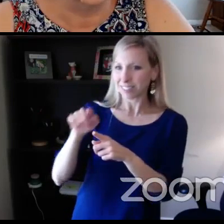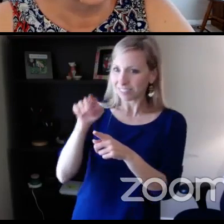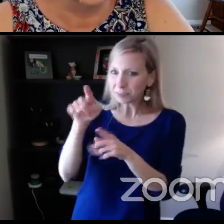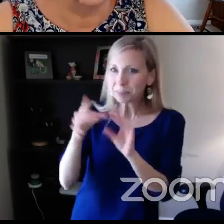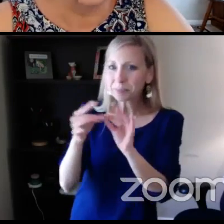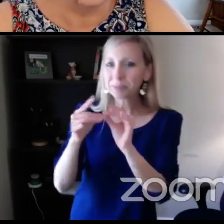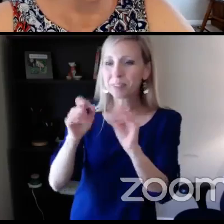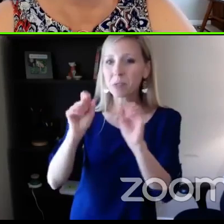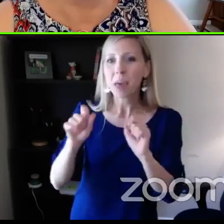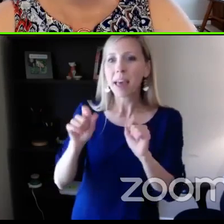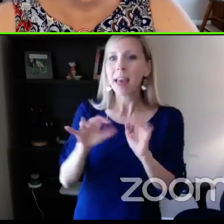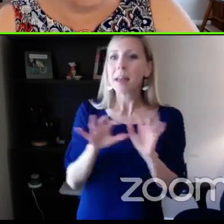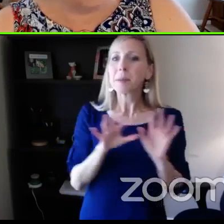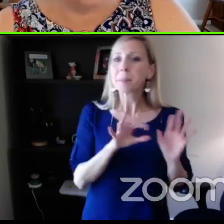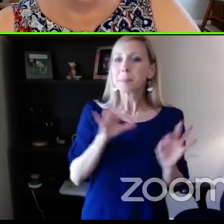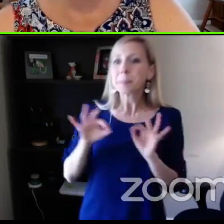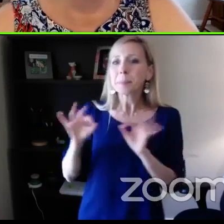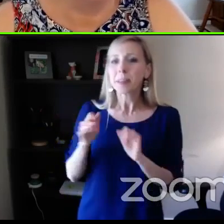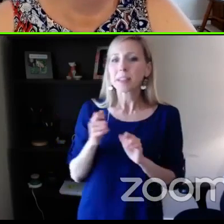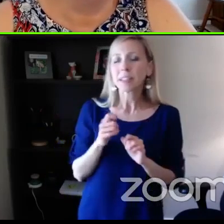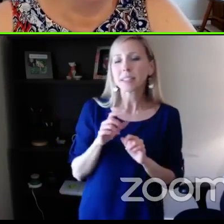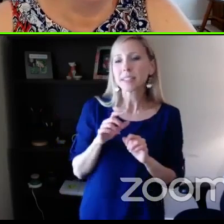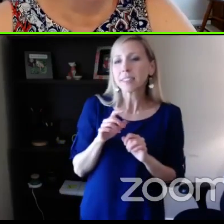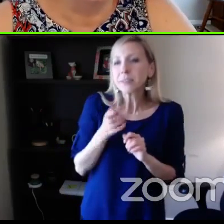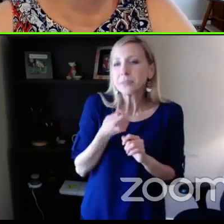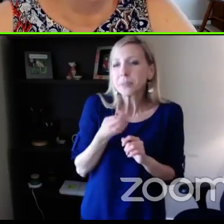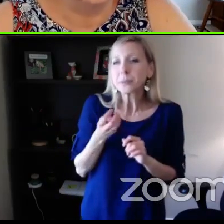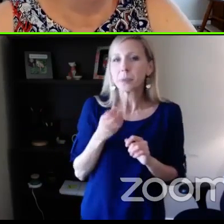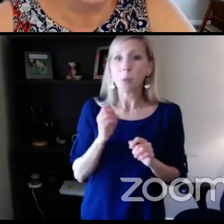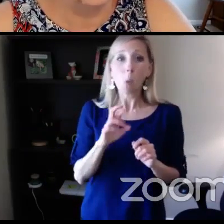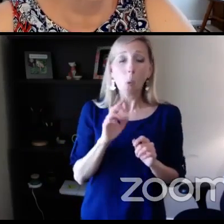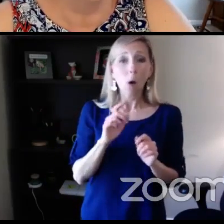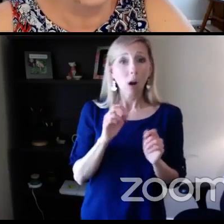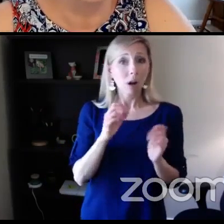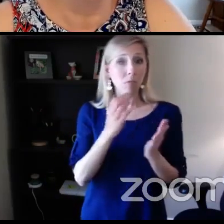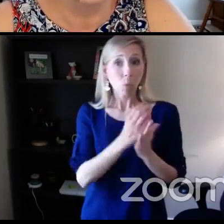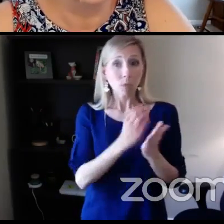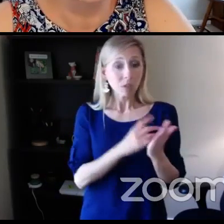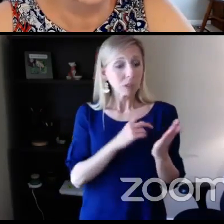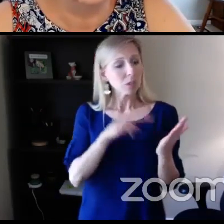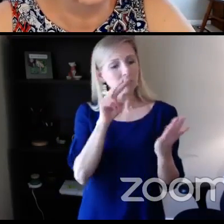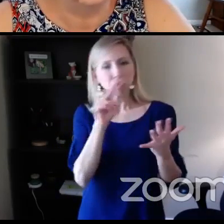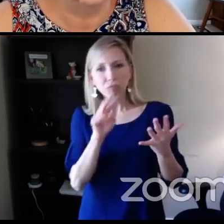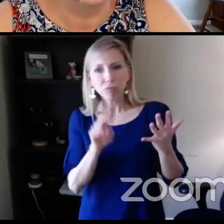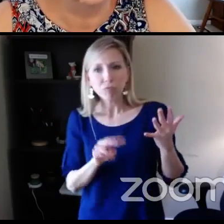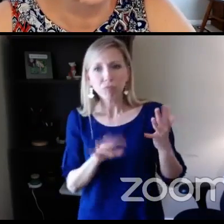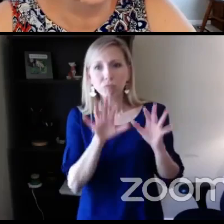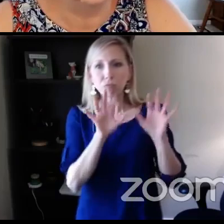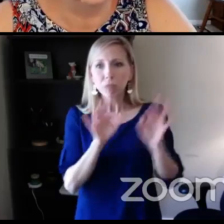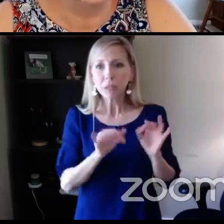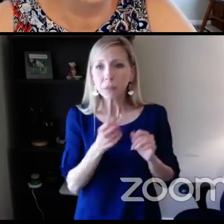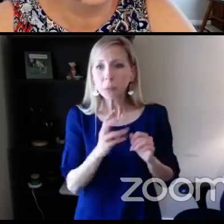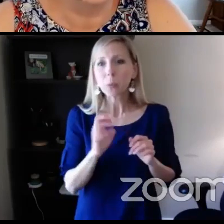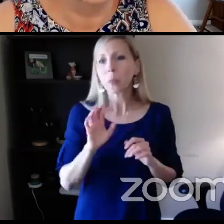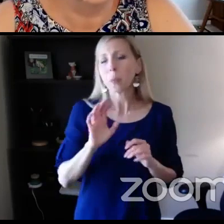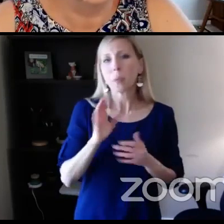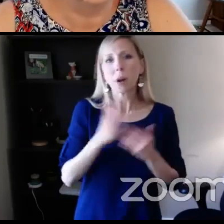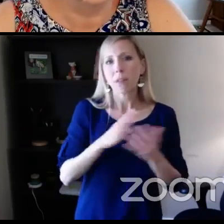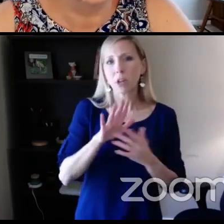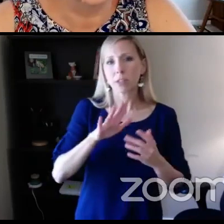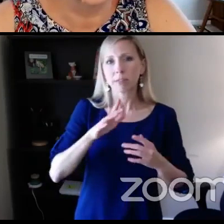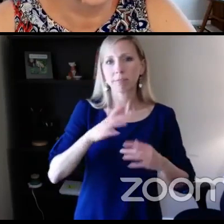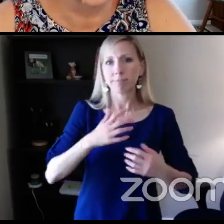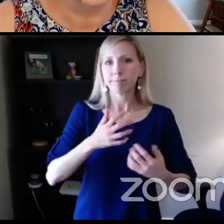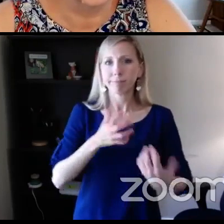in doses mm-hmm. or accessed by what's relevant to your needs and your family's mm-hmm. needs or your professional needs. Mm-hmm. So being